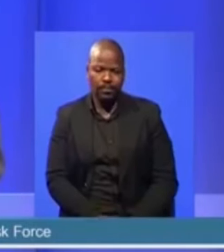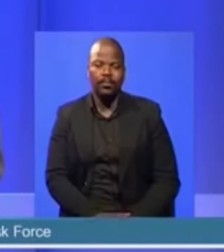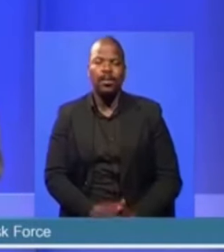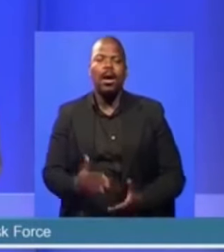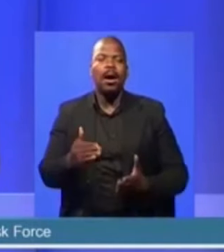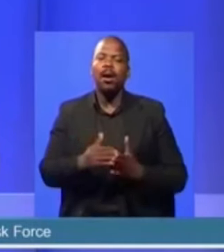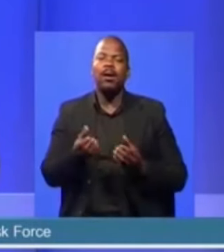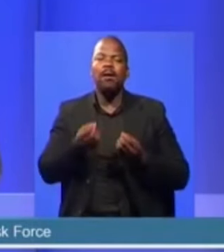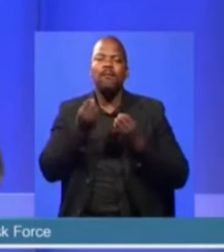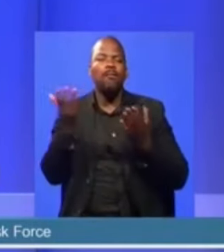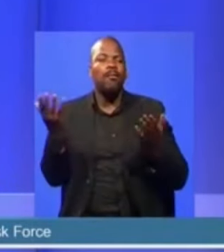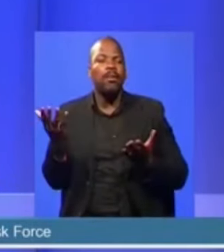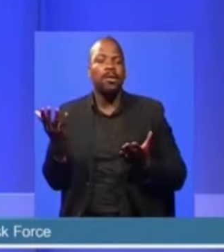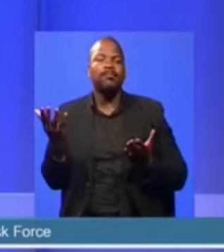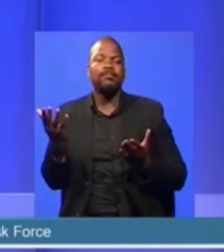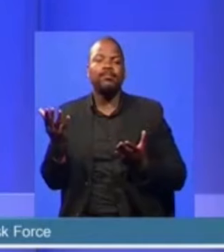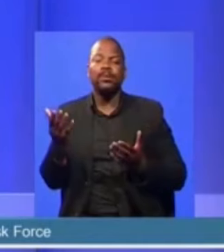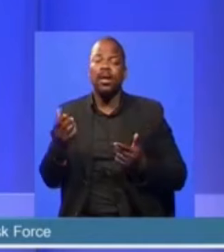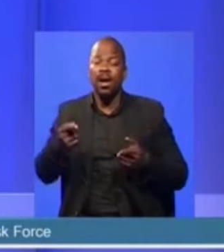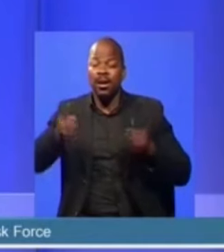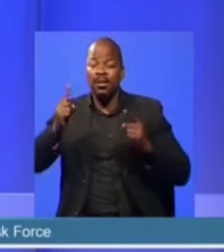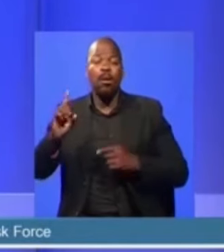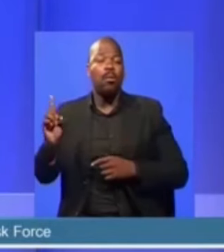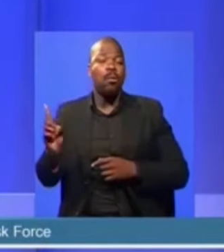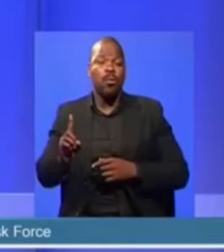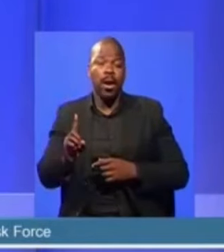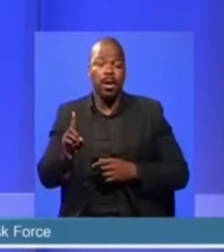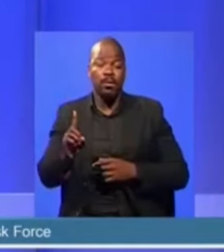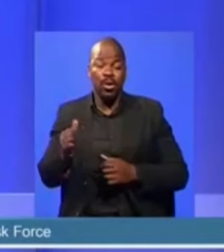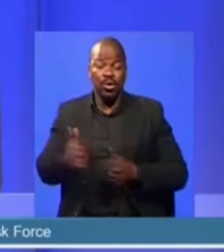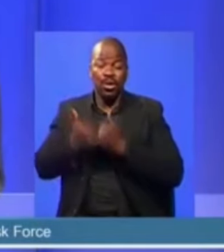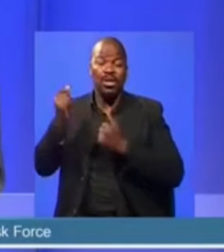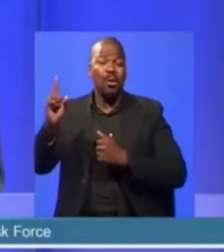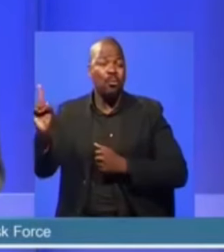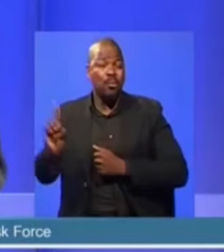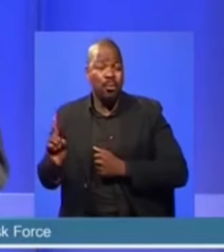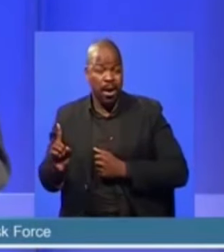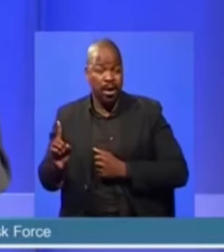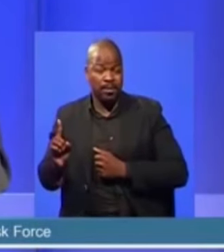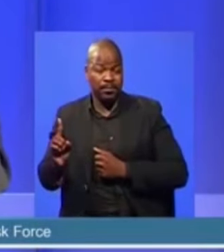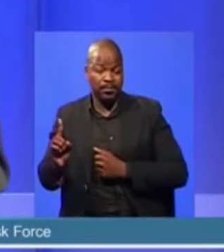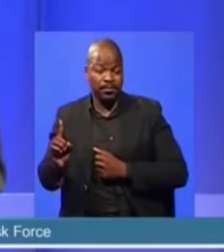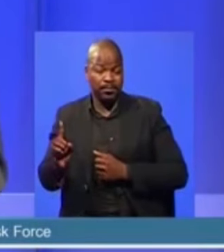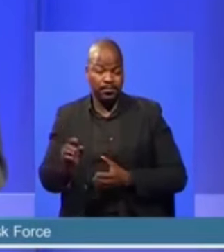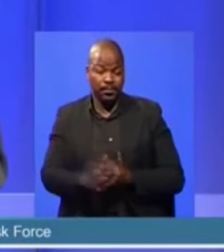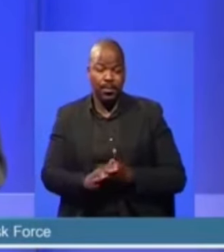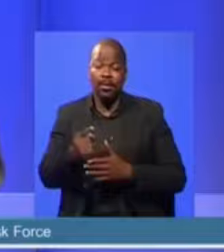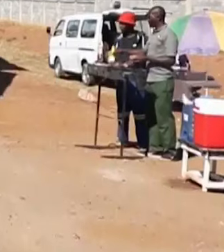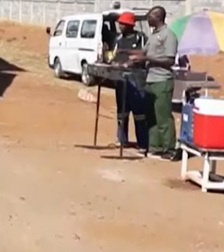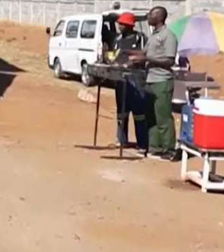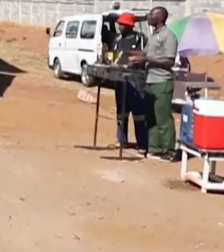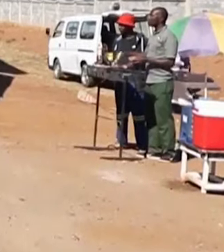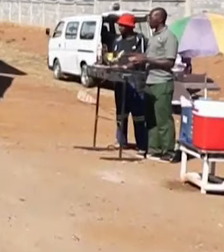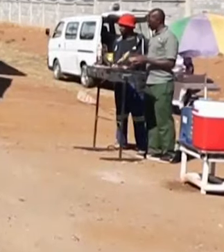It also tells a story where the threat level or the pressure of risk is based. It is at the